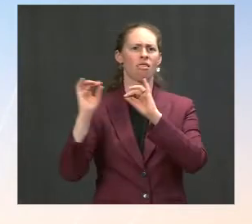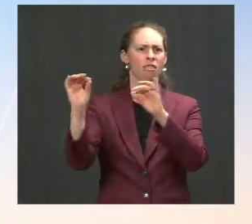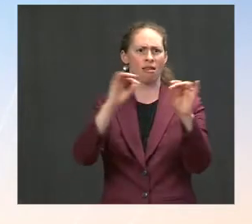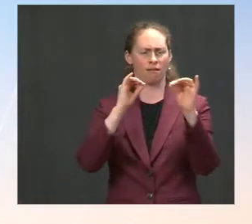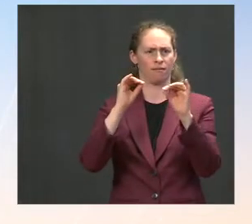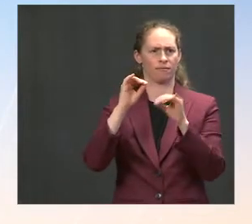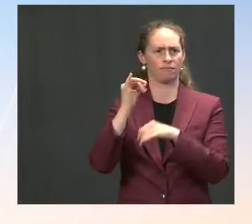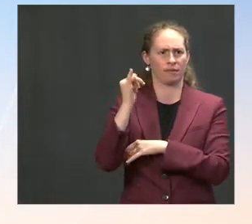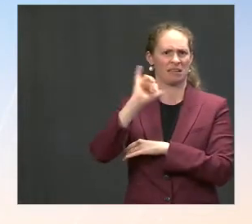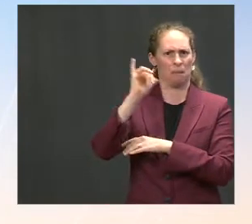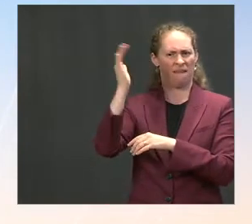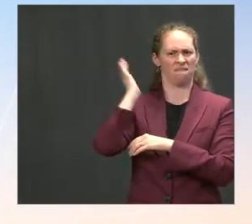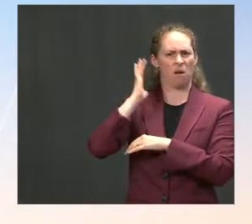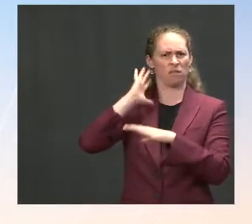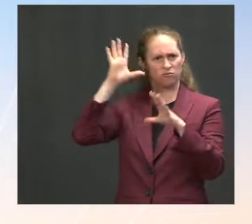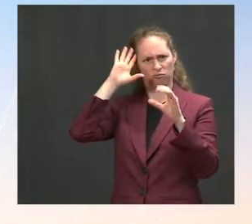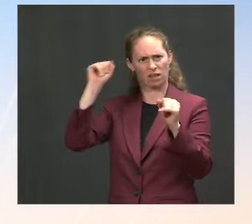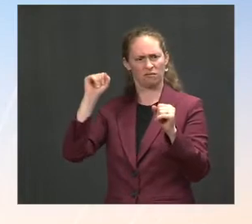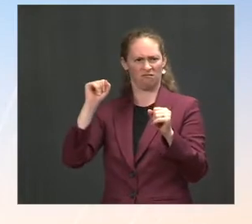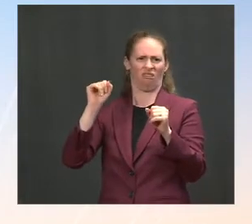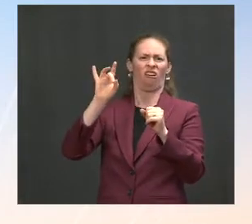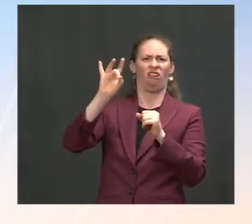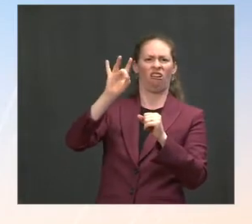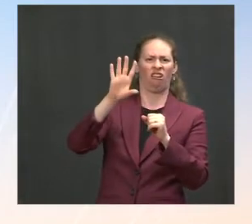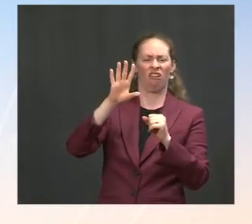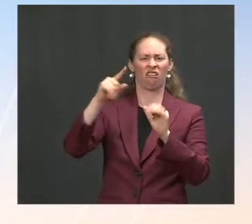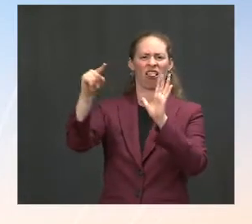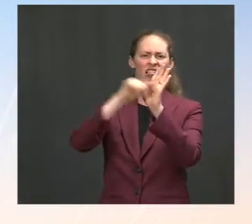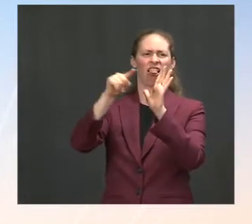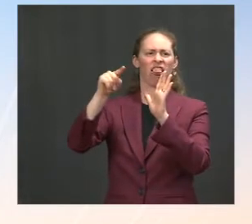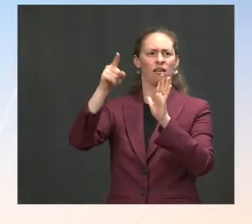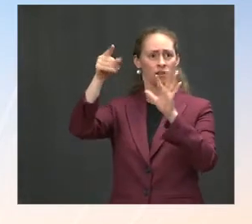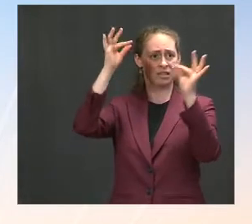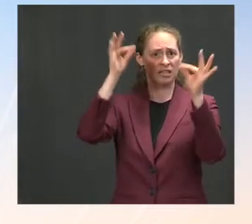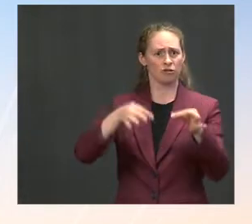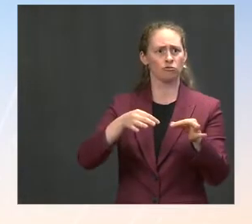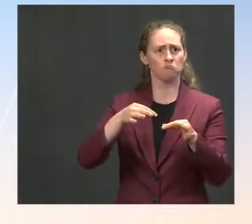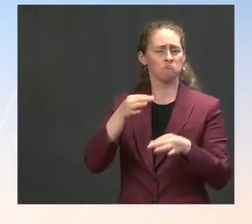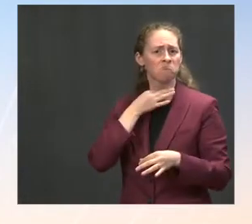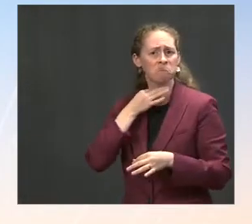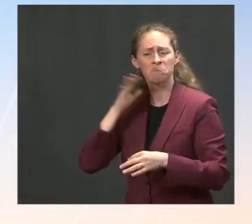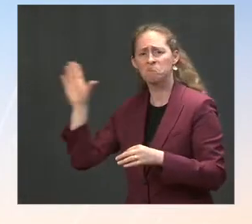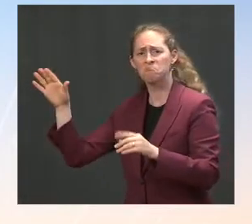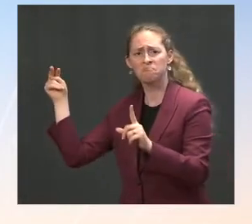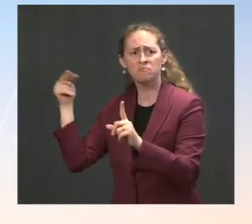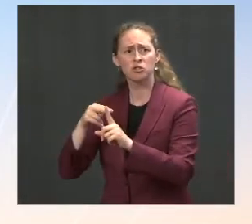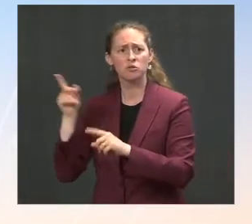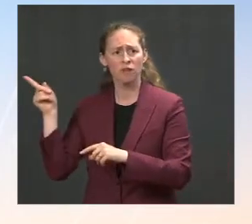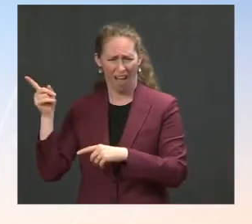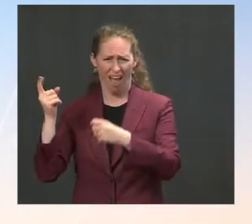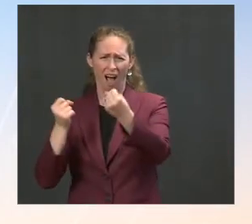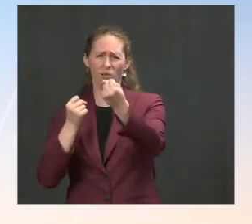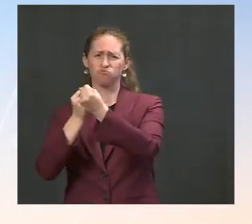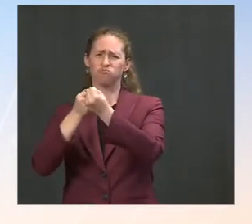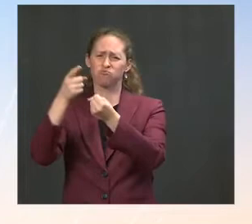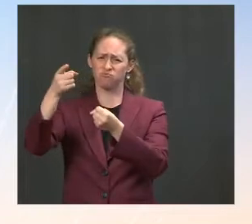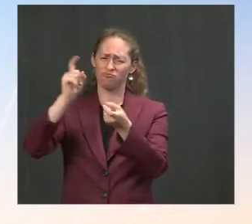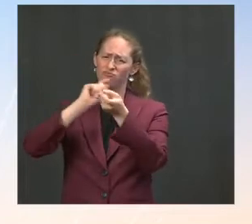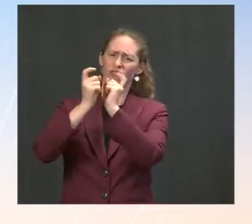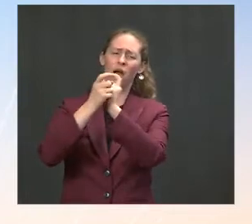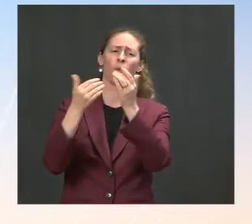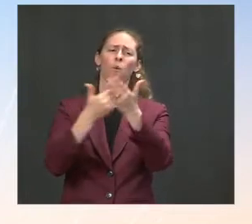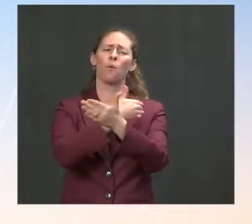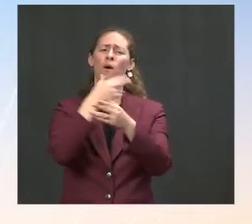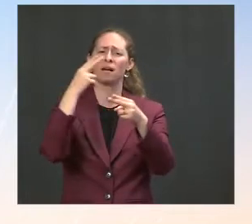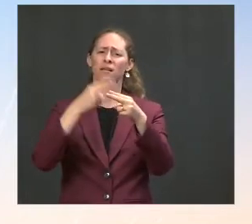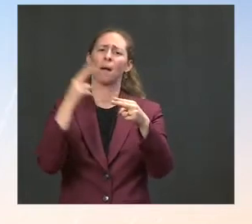ago attacked it. Any reaction by the president or the White House? We certainly support their change of name. We may be on the other side of